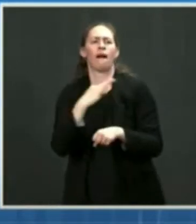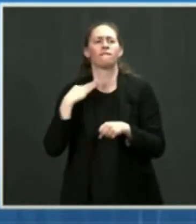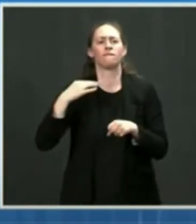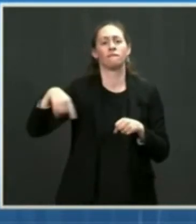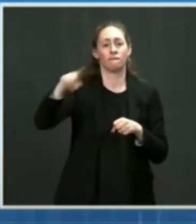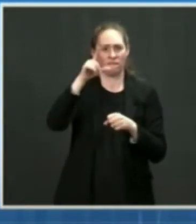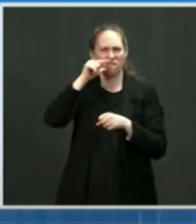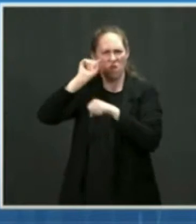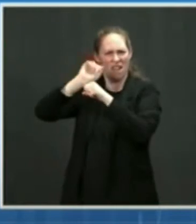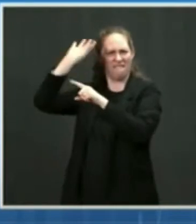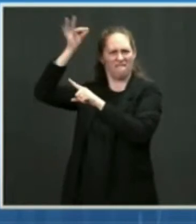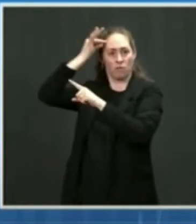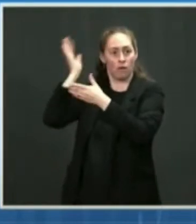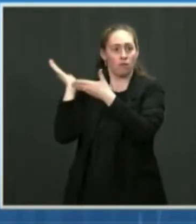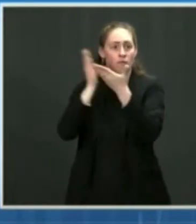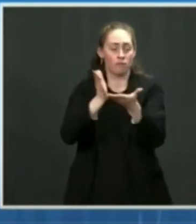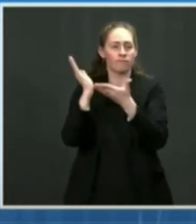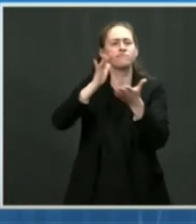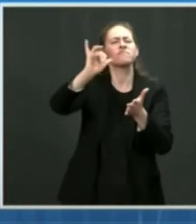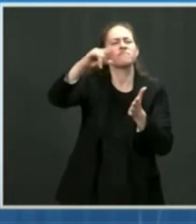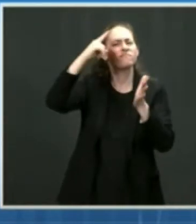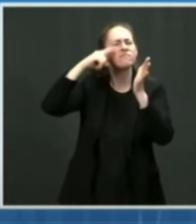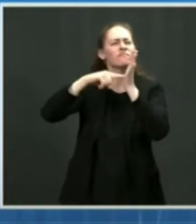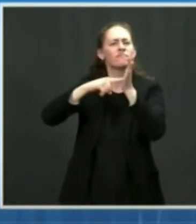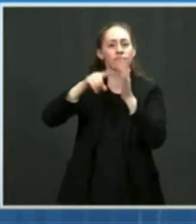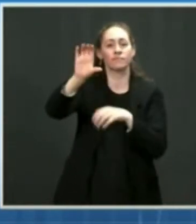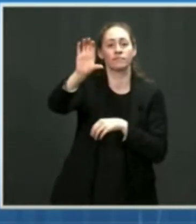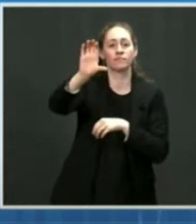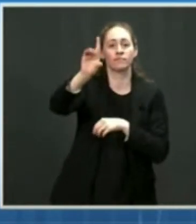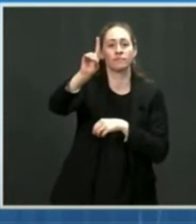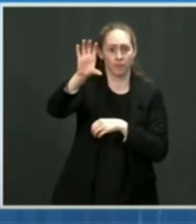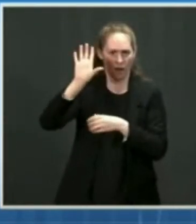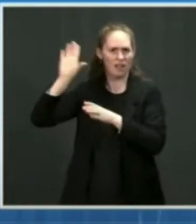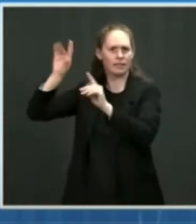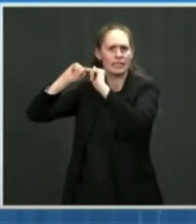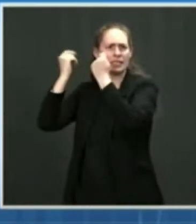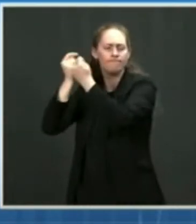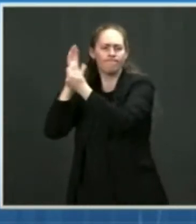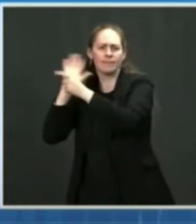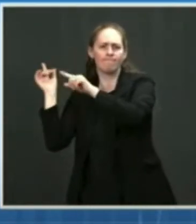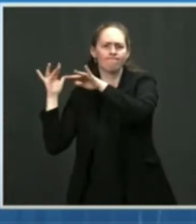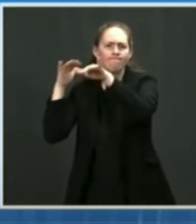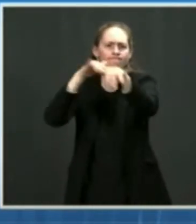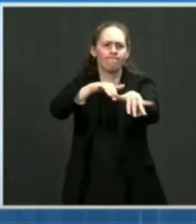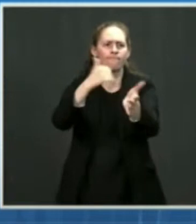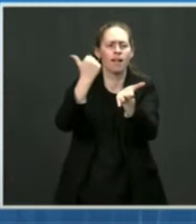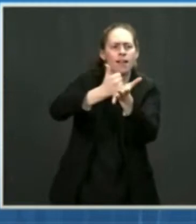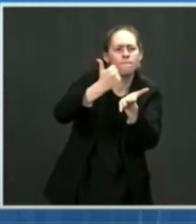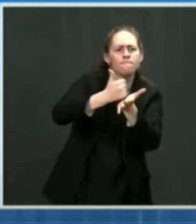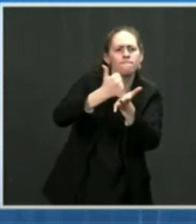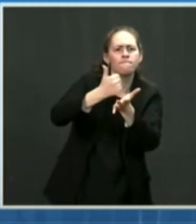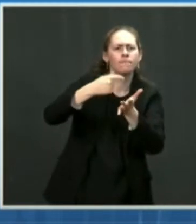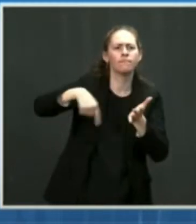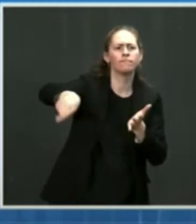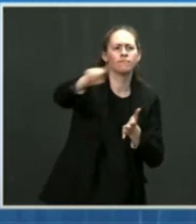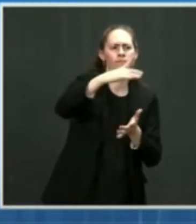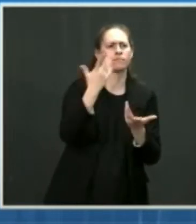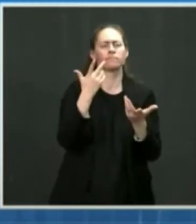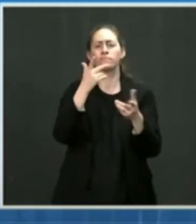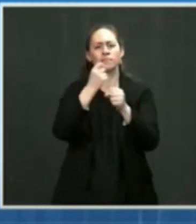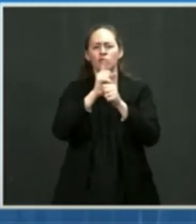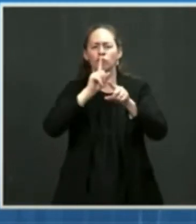CDC response teams, to help with case investigations and contact tracing efforts, particularly for outbreaks in congregate